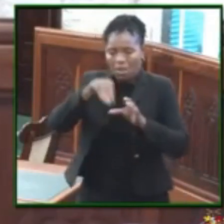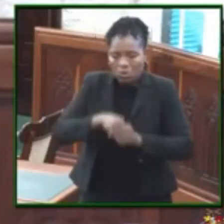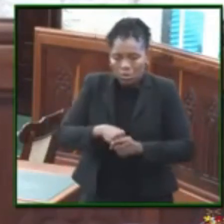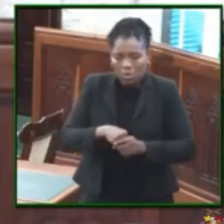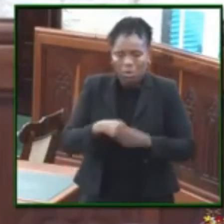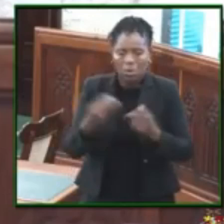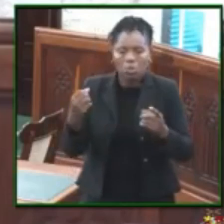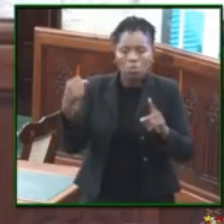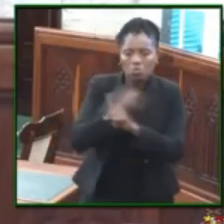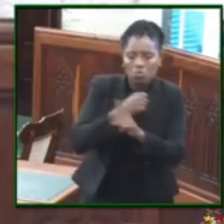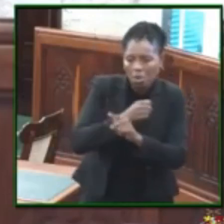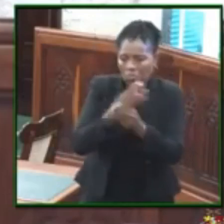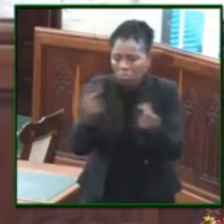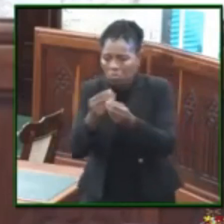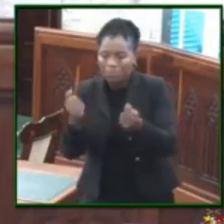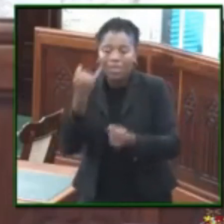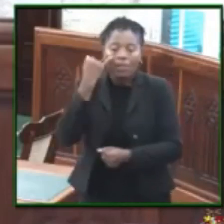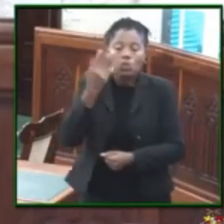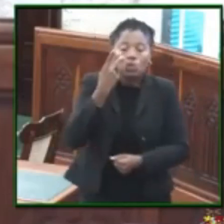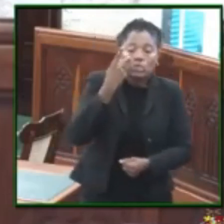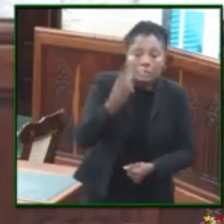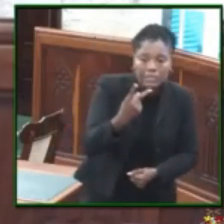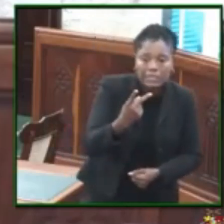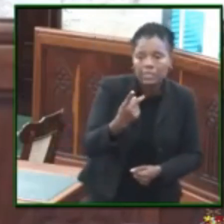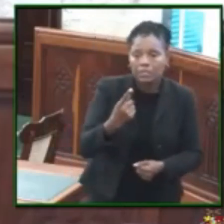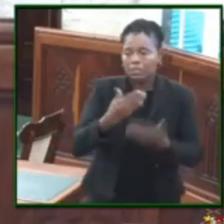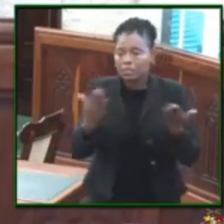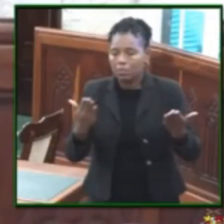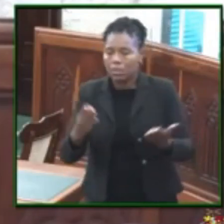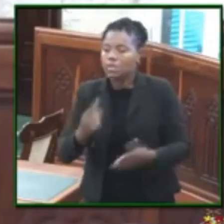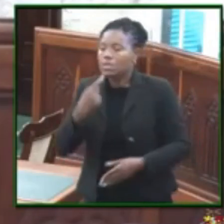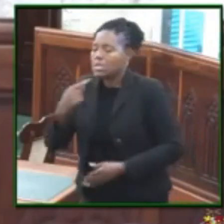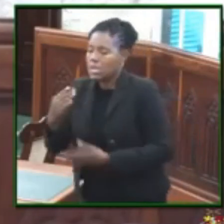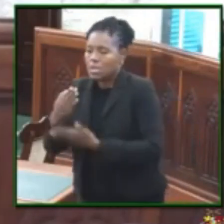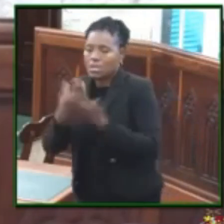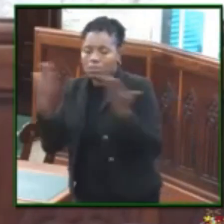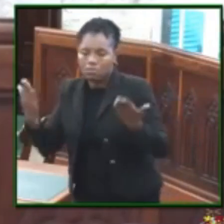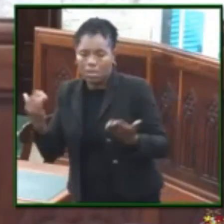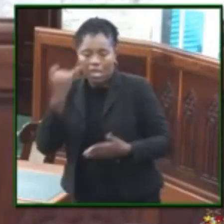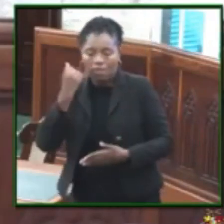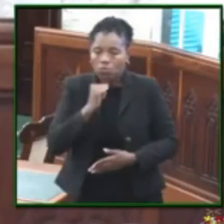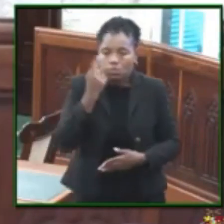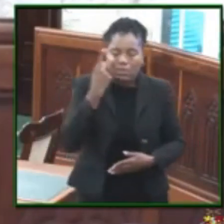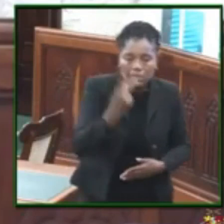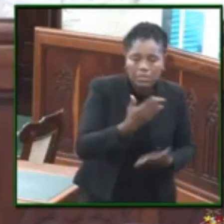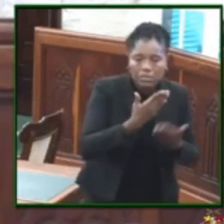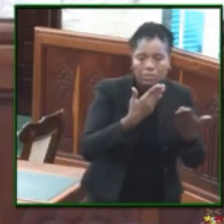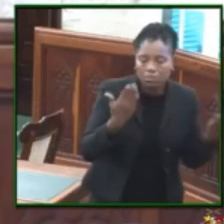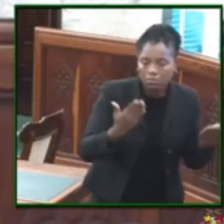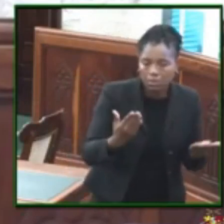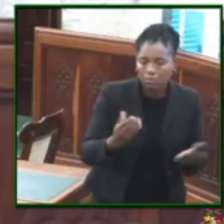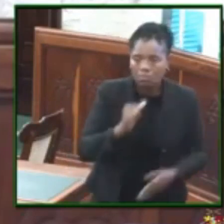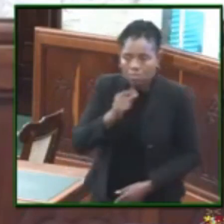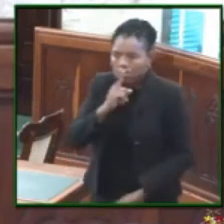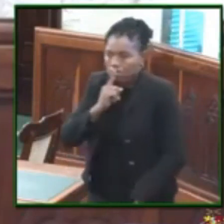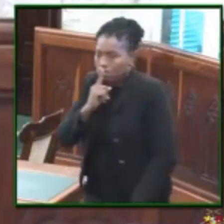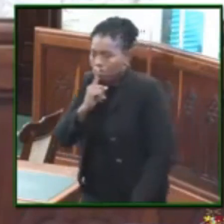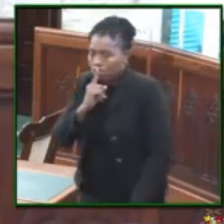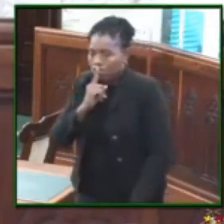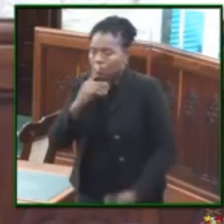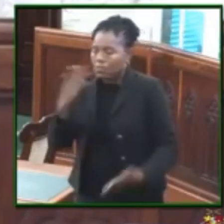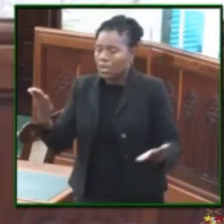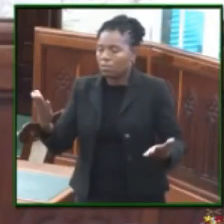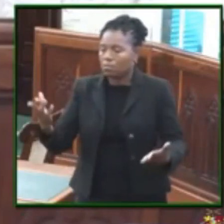see something, say something. And if you see something and don't say something, you then become responsible. I turn to